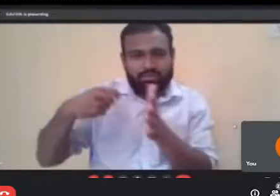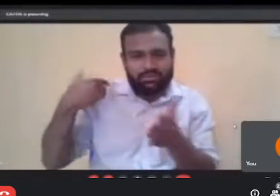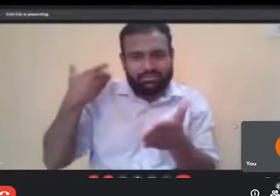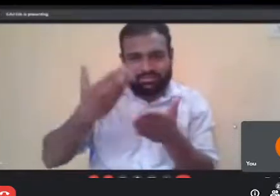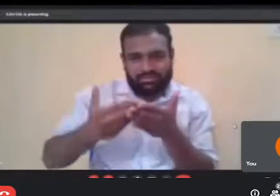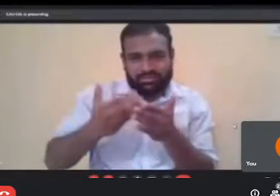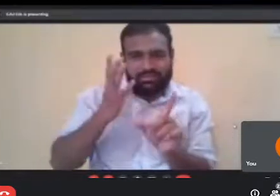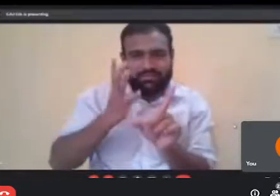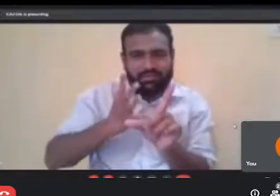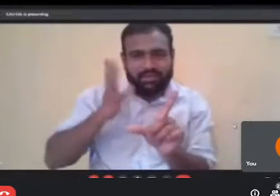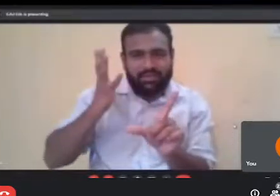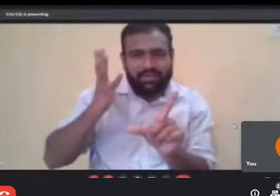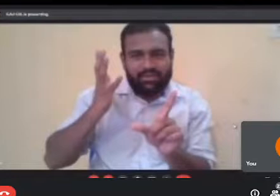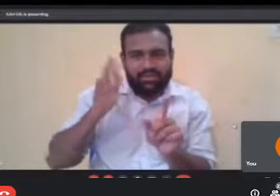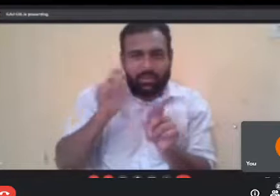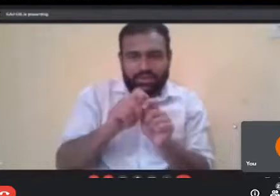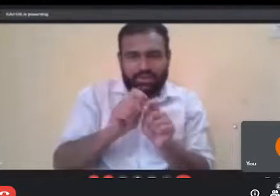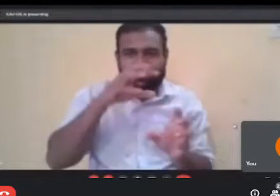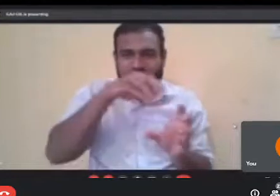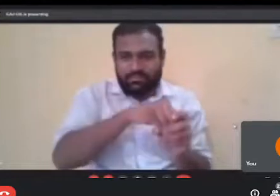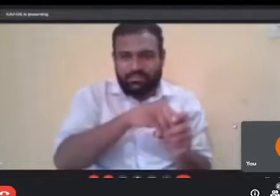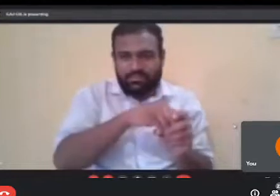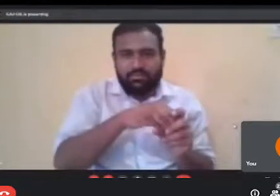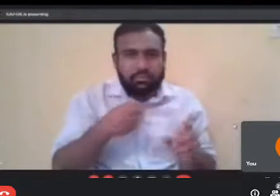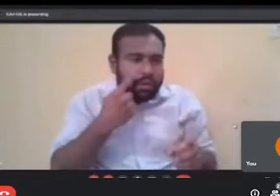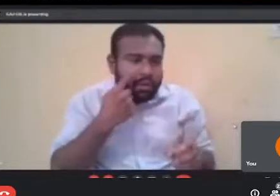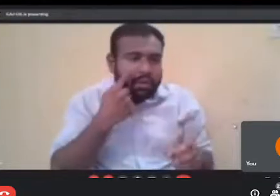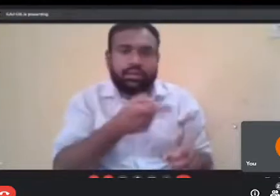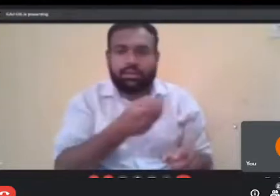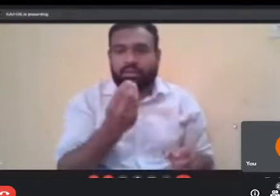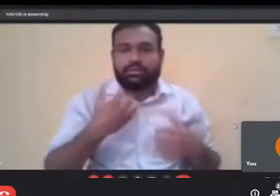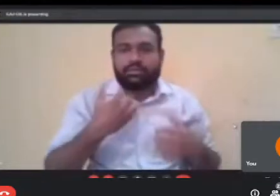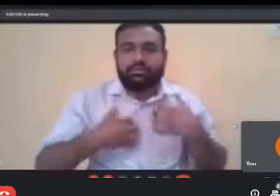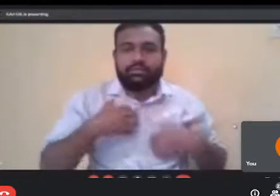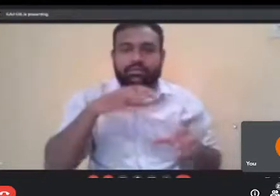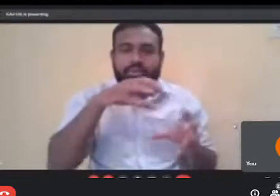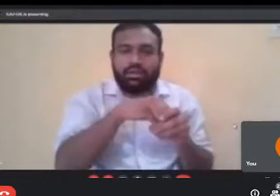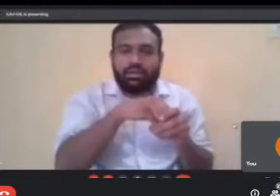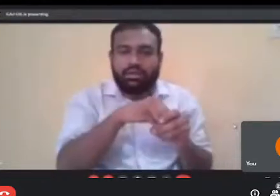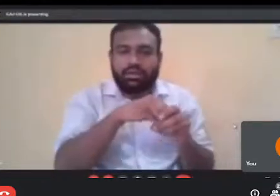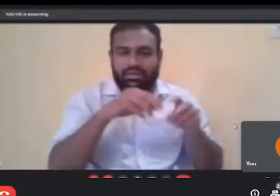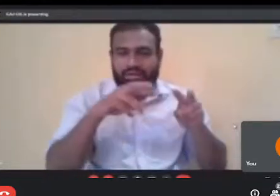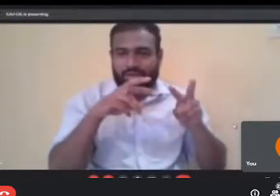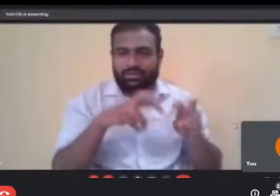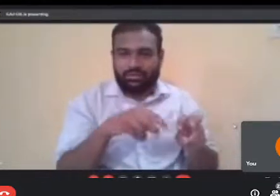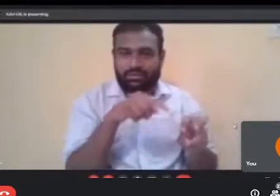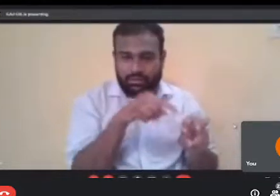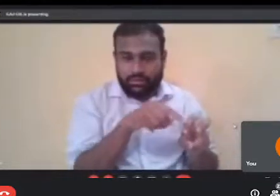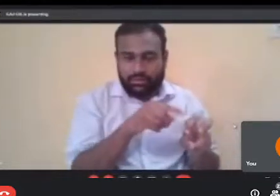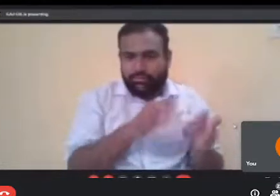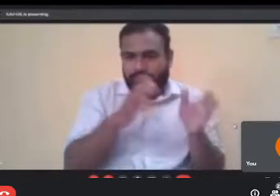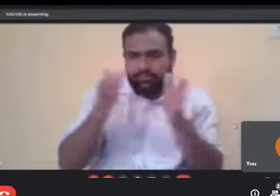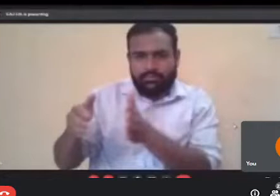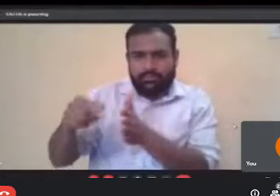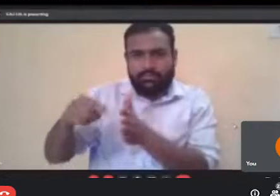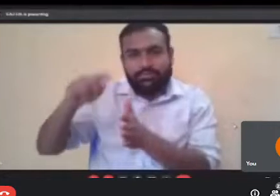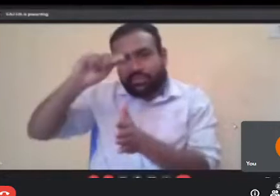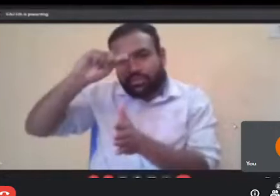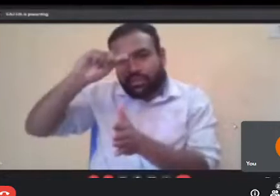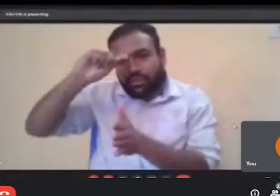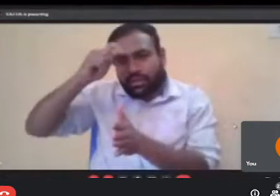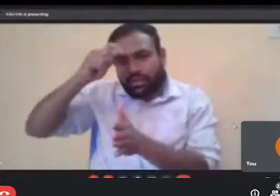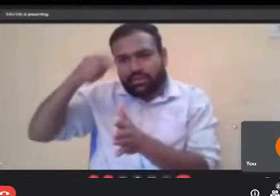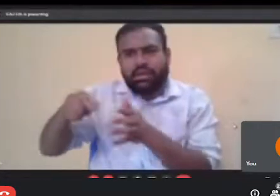all about the project and 4 years project what we did about how what about the interest we had and